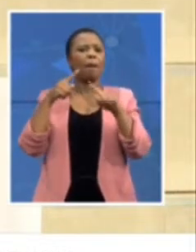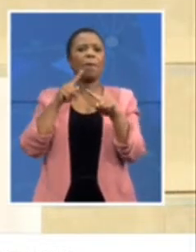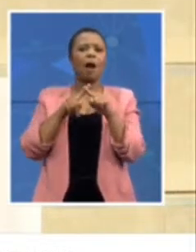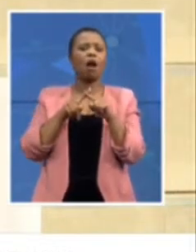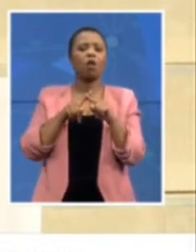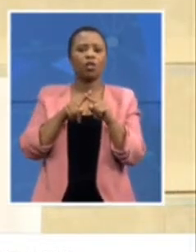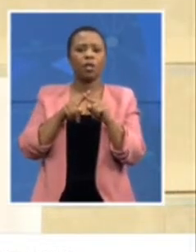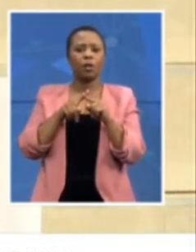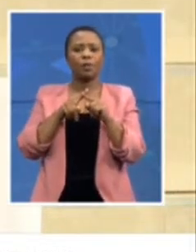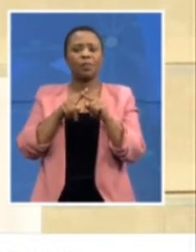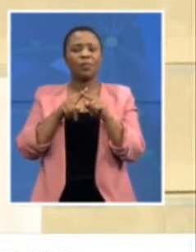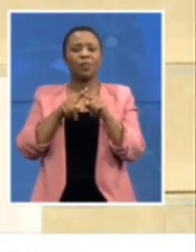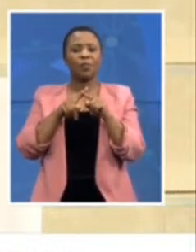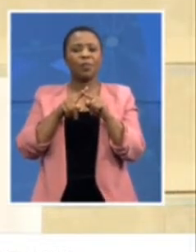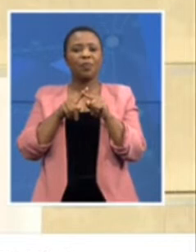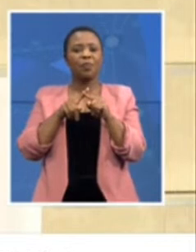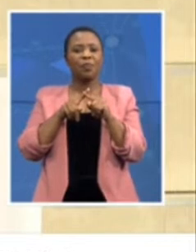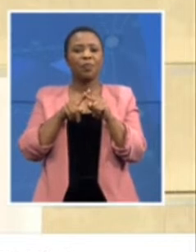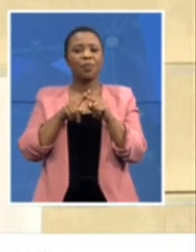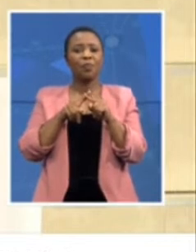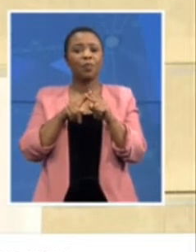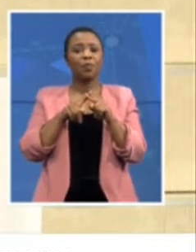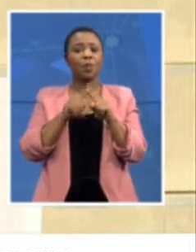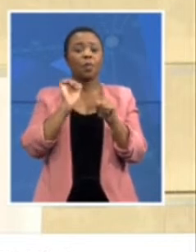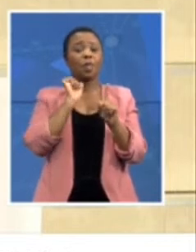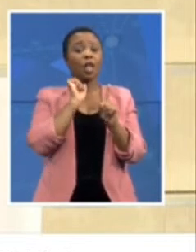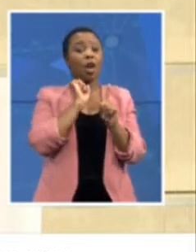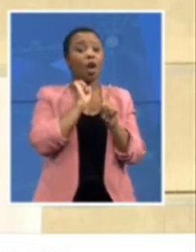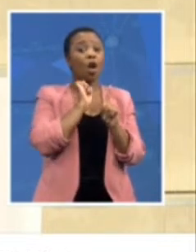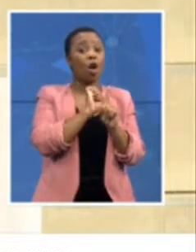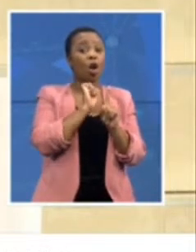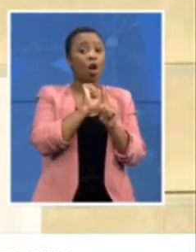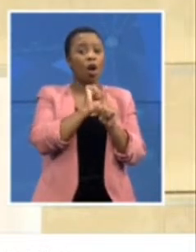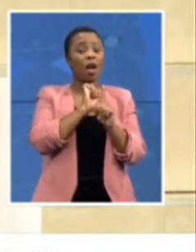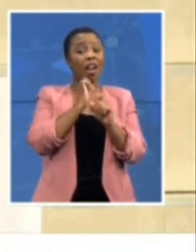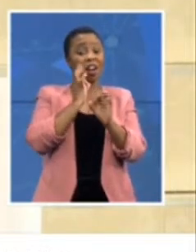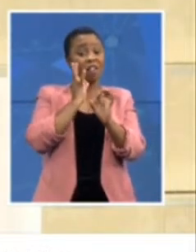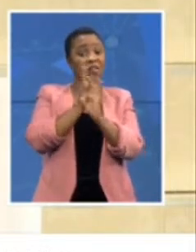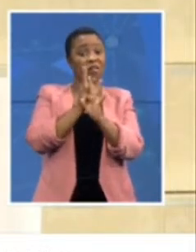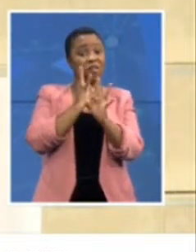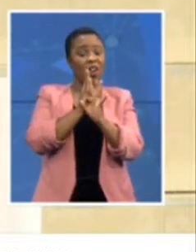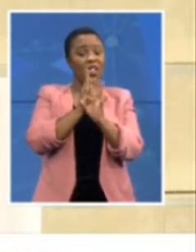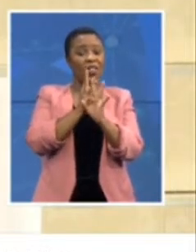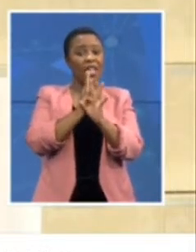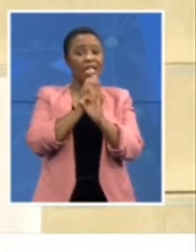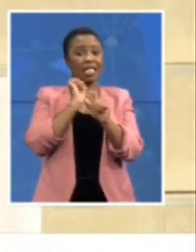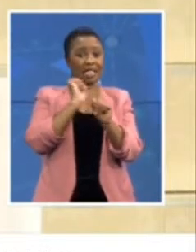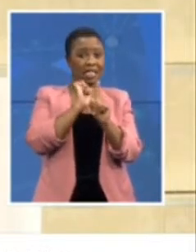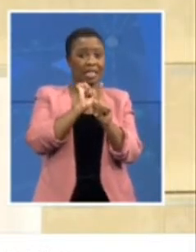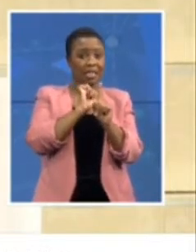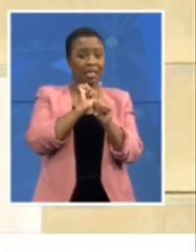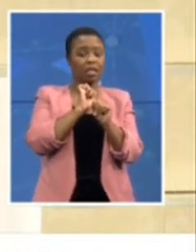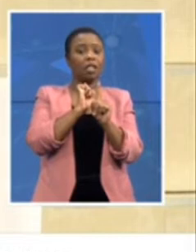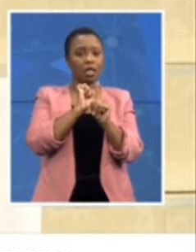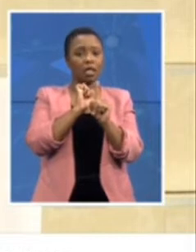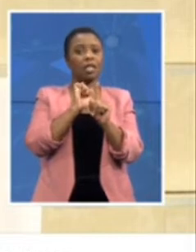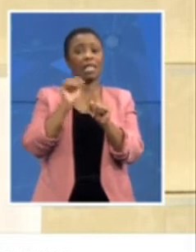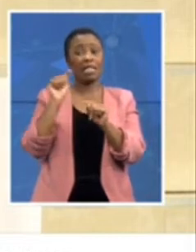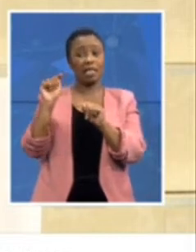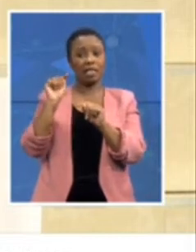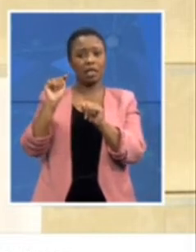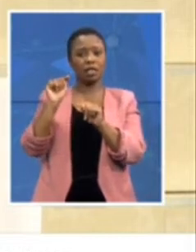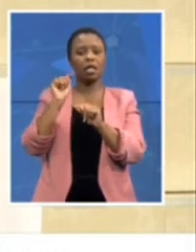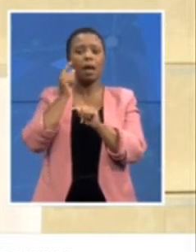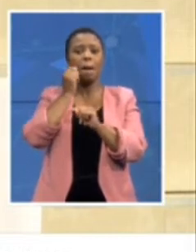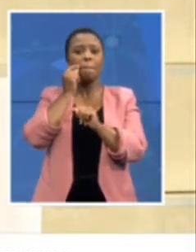her patriarchal father, her father, who was a gentleman called Makalum